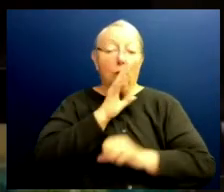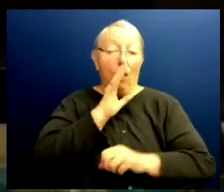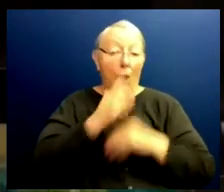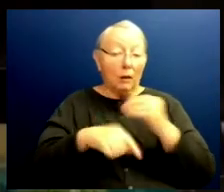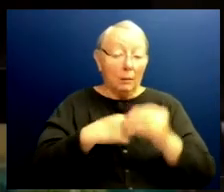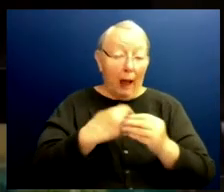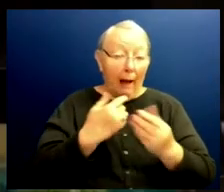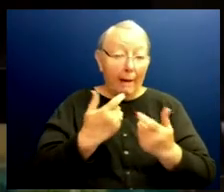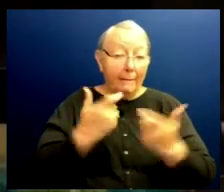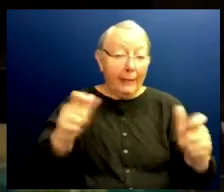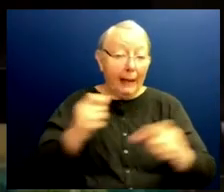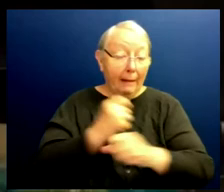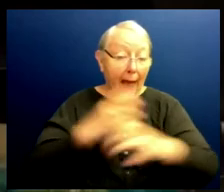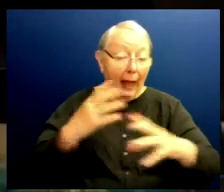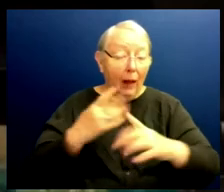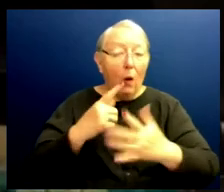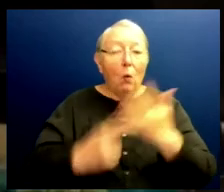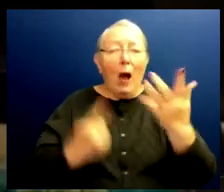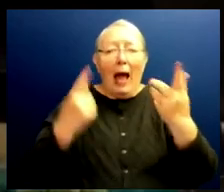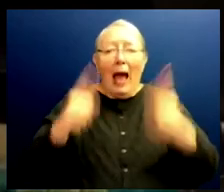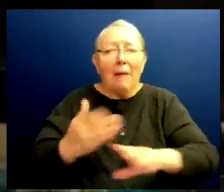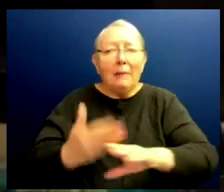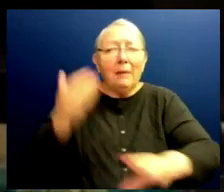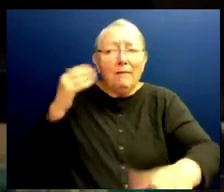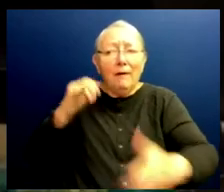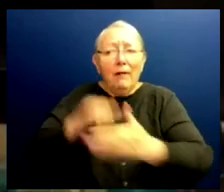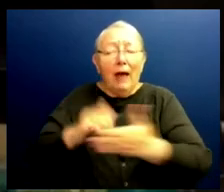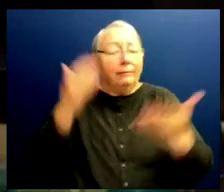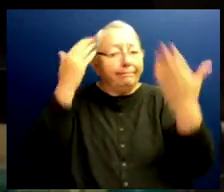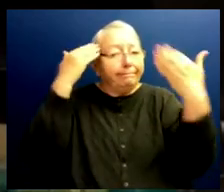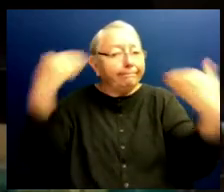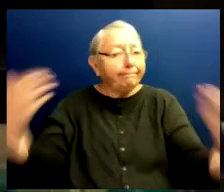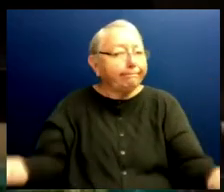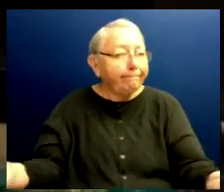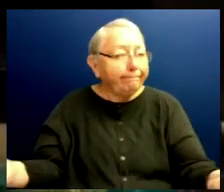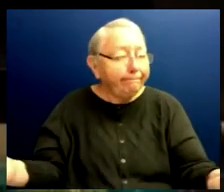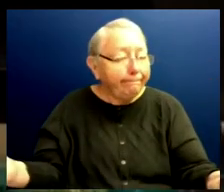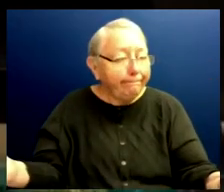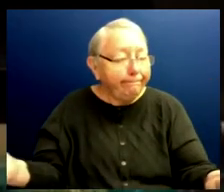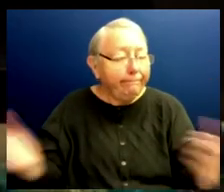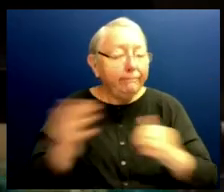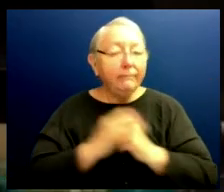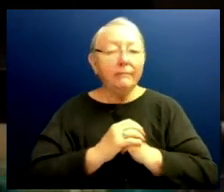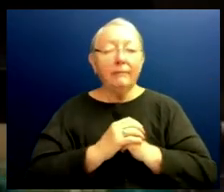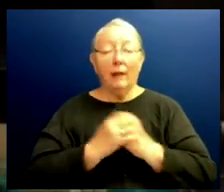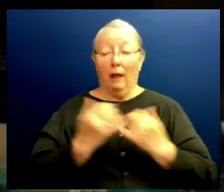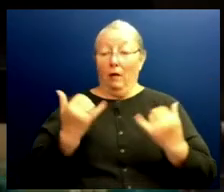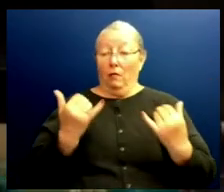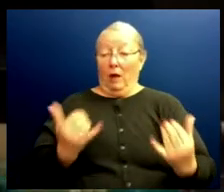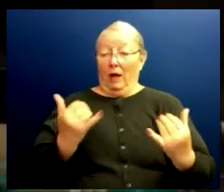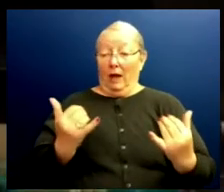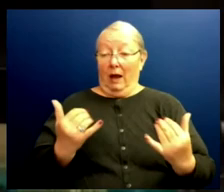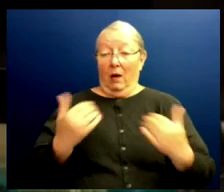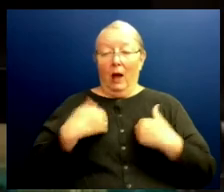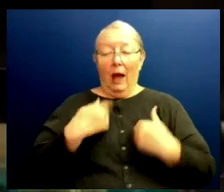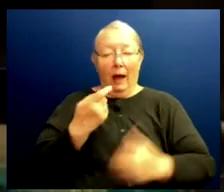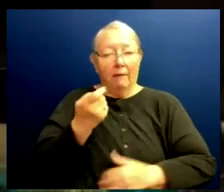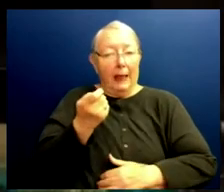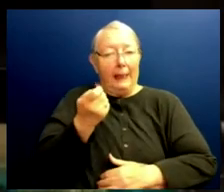Bang? Same answer, don't know. At the current time, we have very little